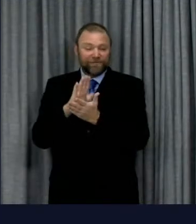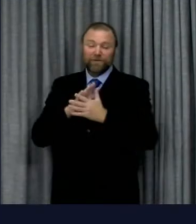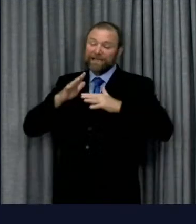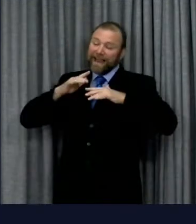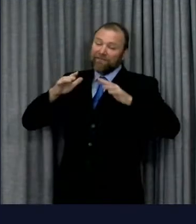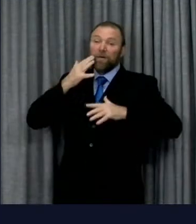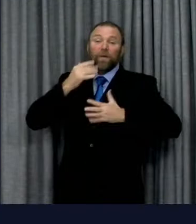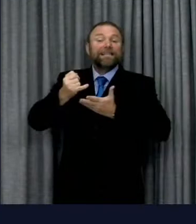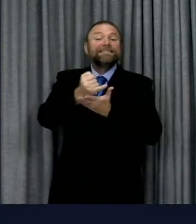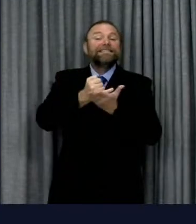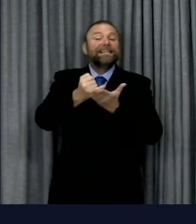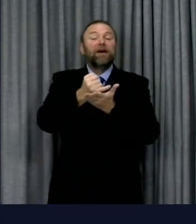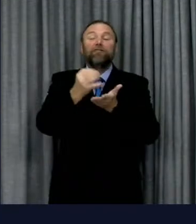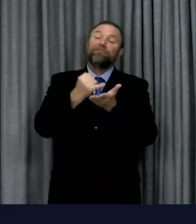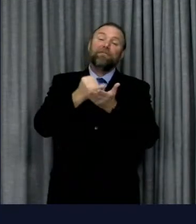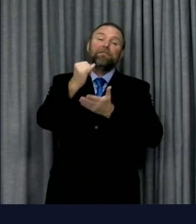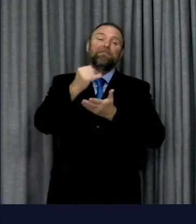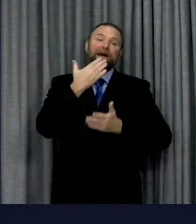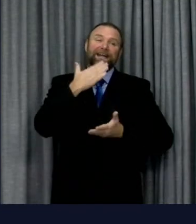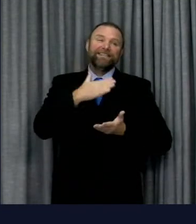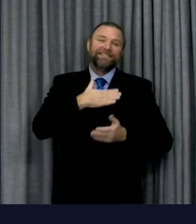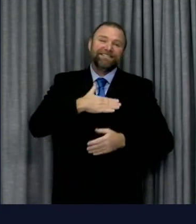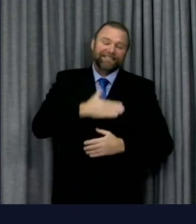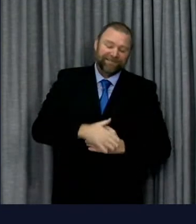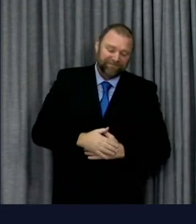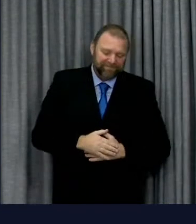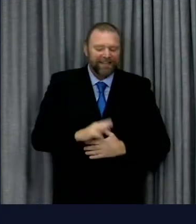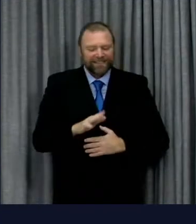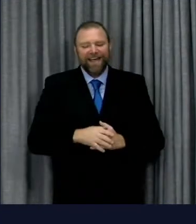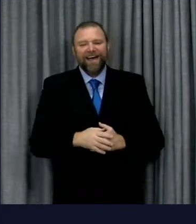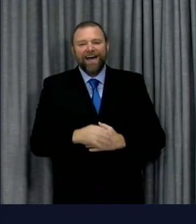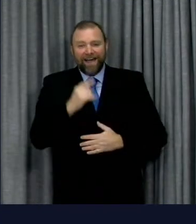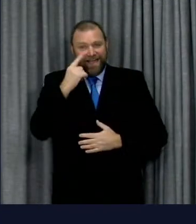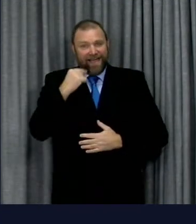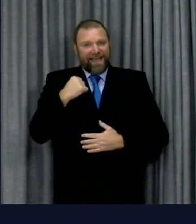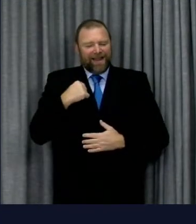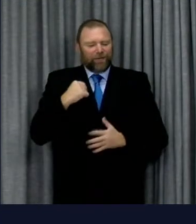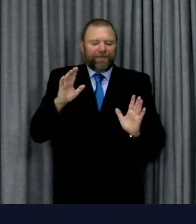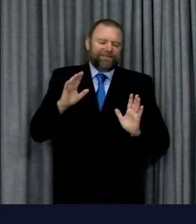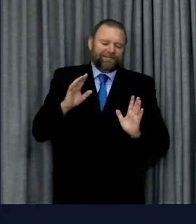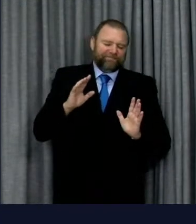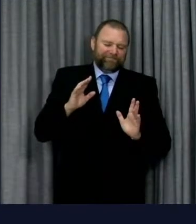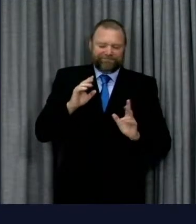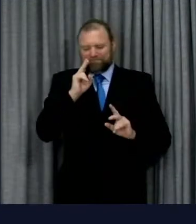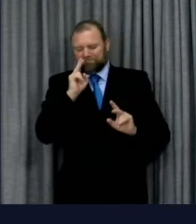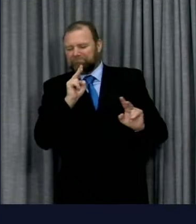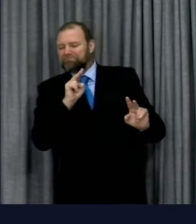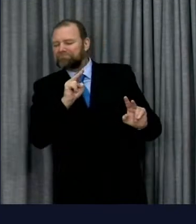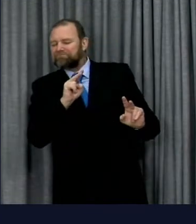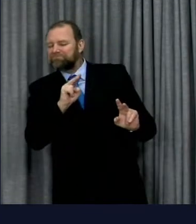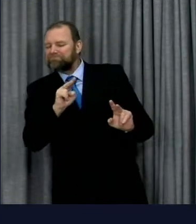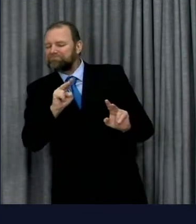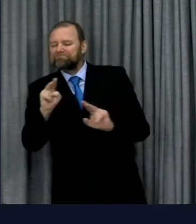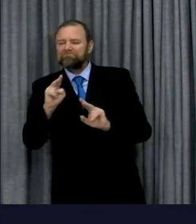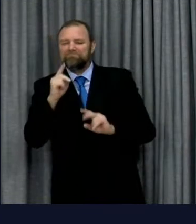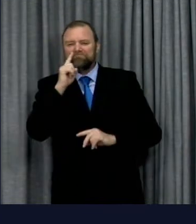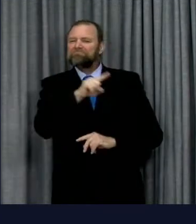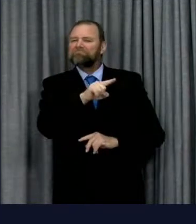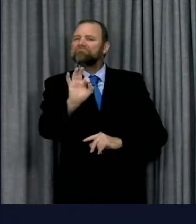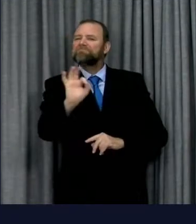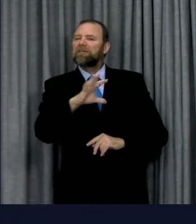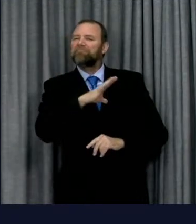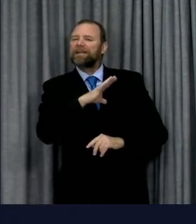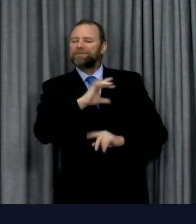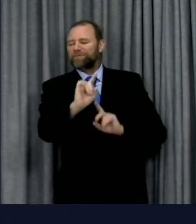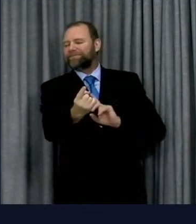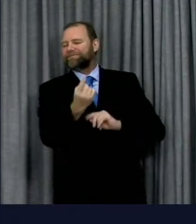sinner repents than anything else, I don't see myself that there's anybody poised to do that